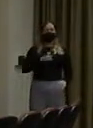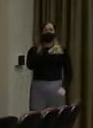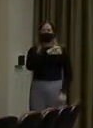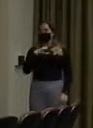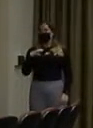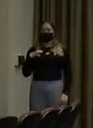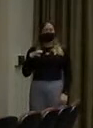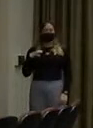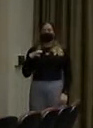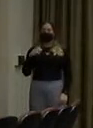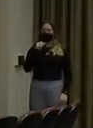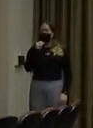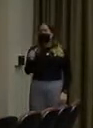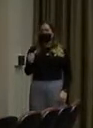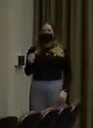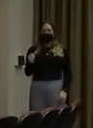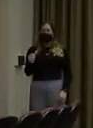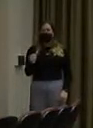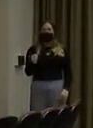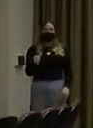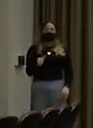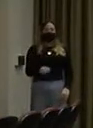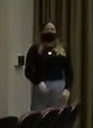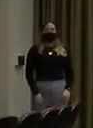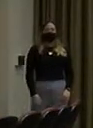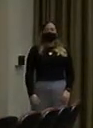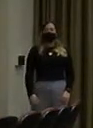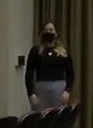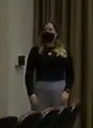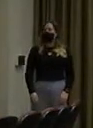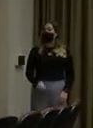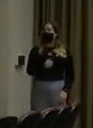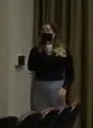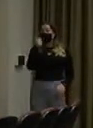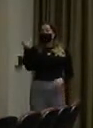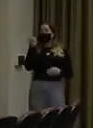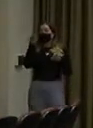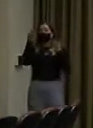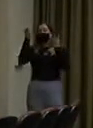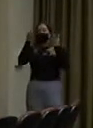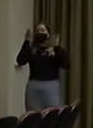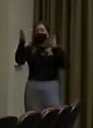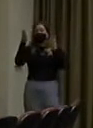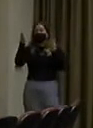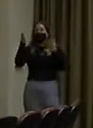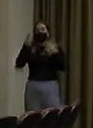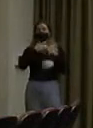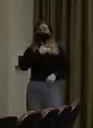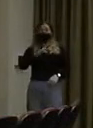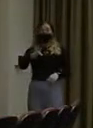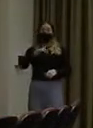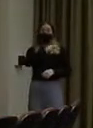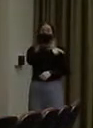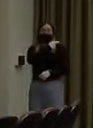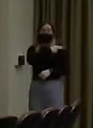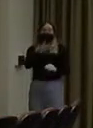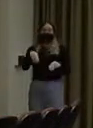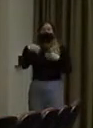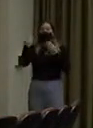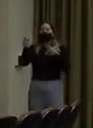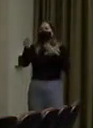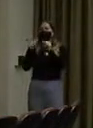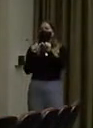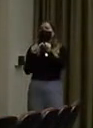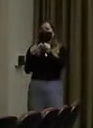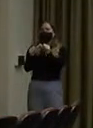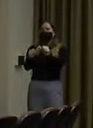ethics consult service, this wasn't the palliative service. All of those things that normally take place in a hospital still went